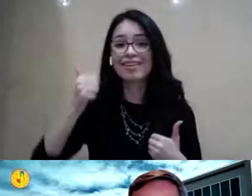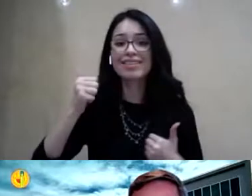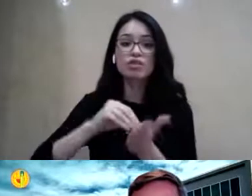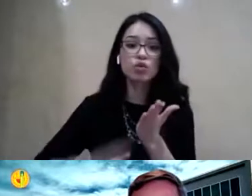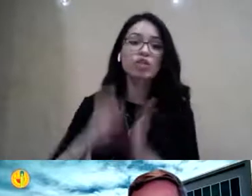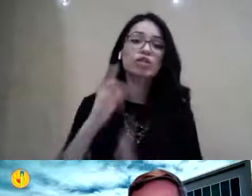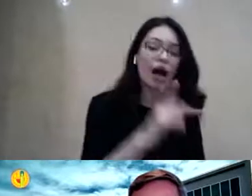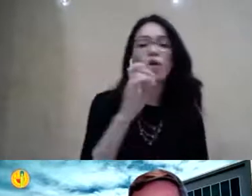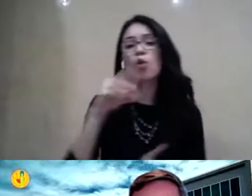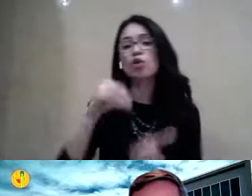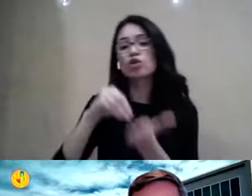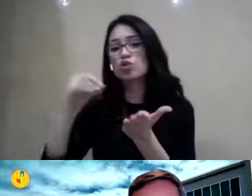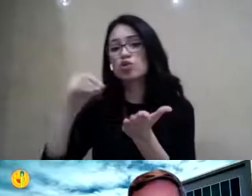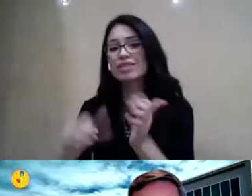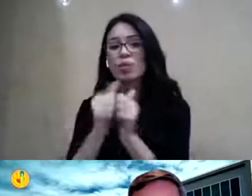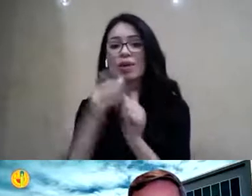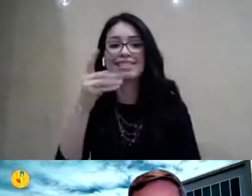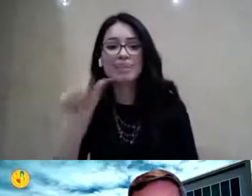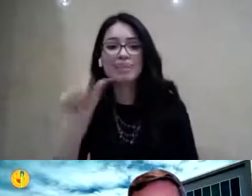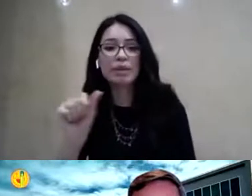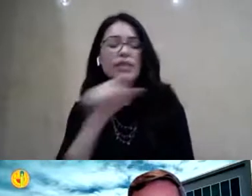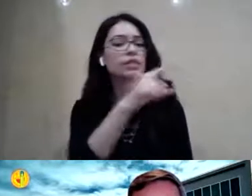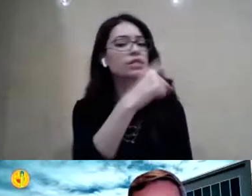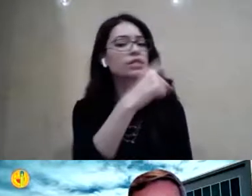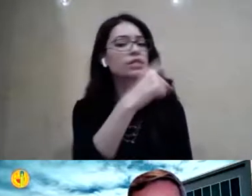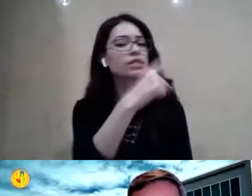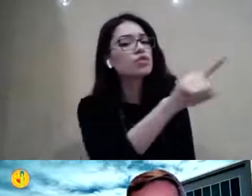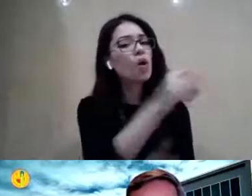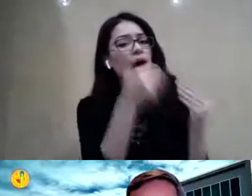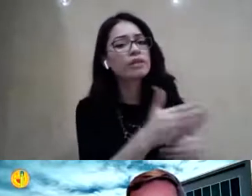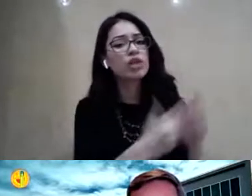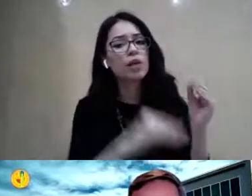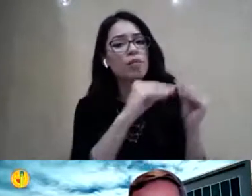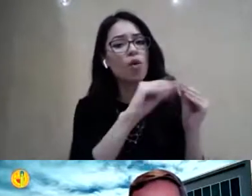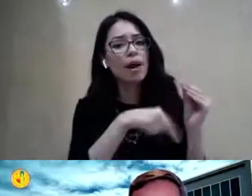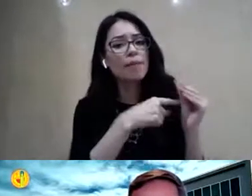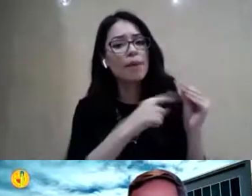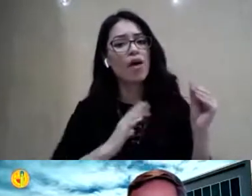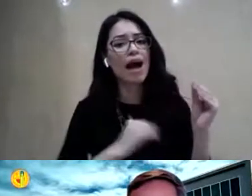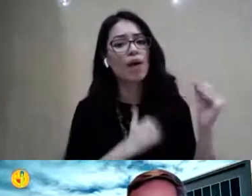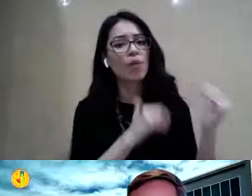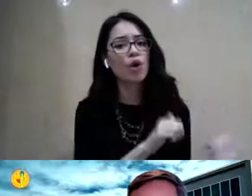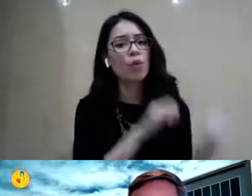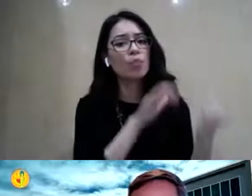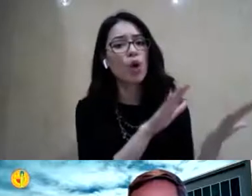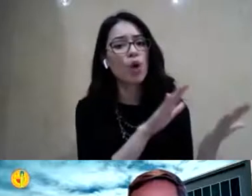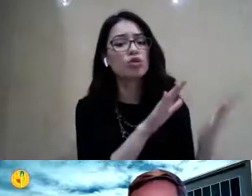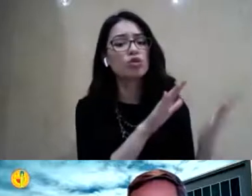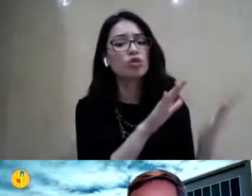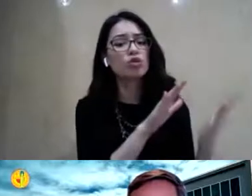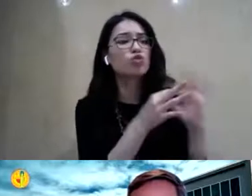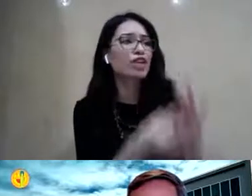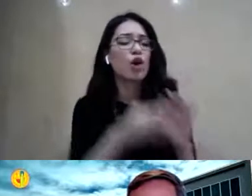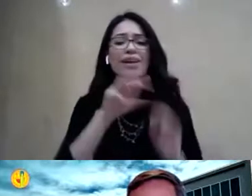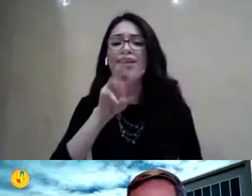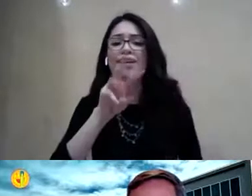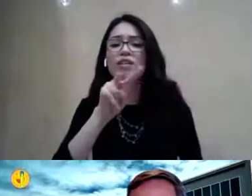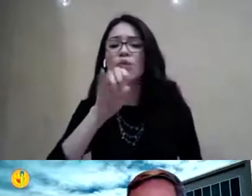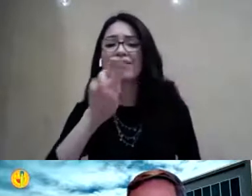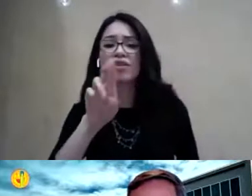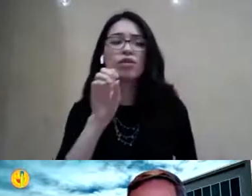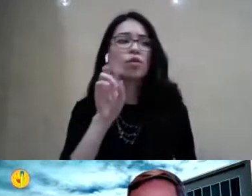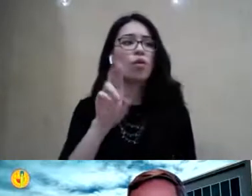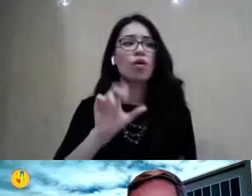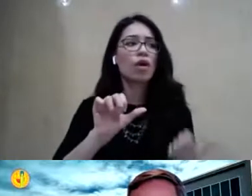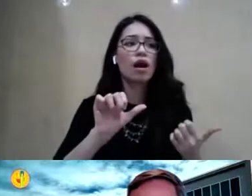can you share a little bit about our approach to asking for a waiver or thinking about how to get our highest need kids